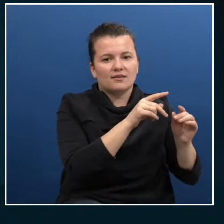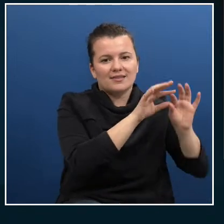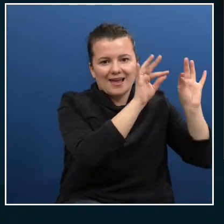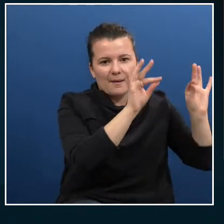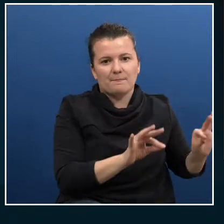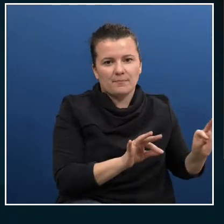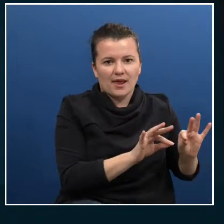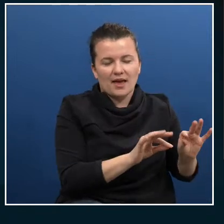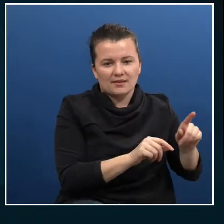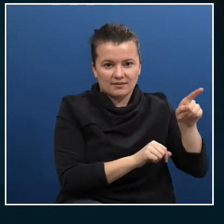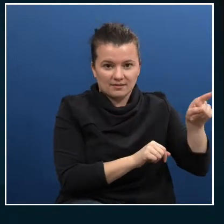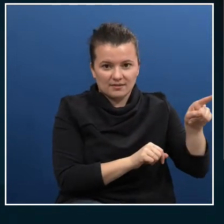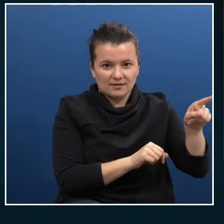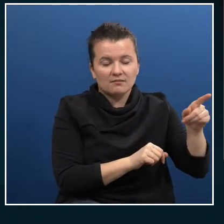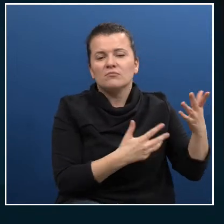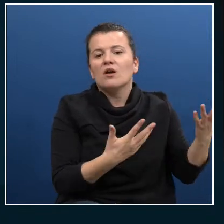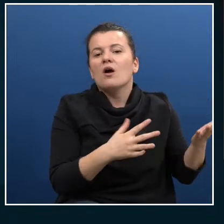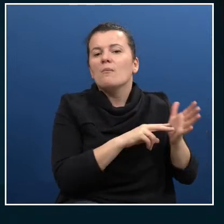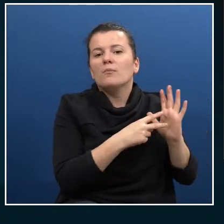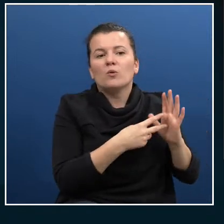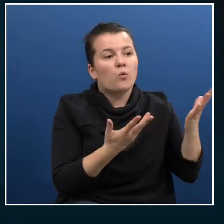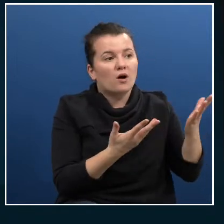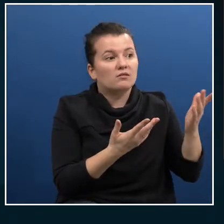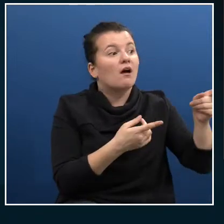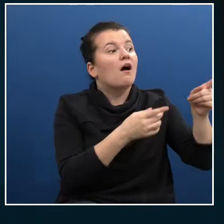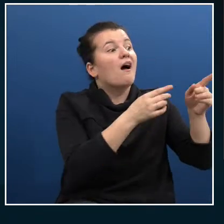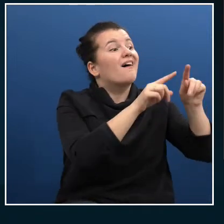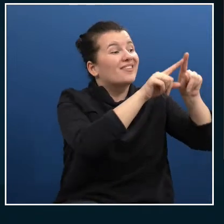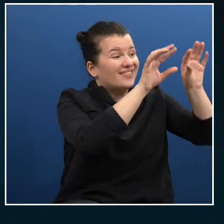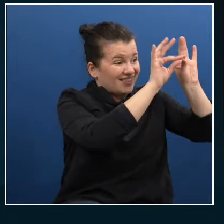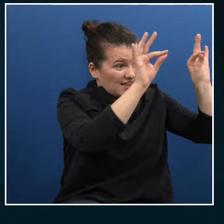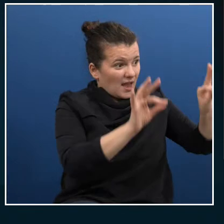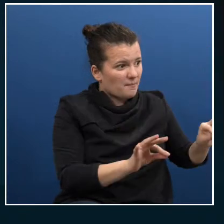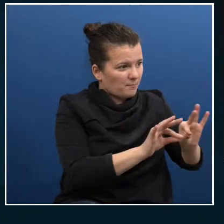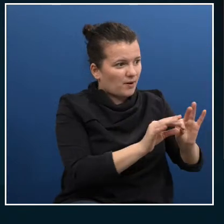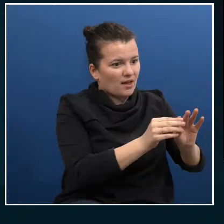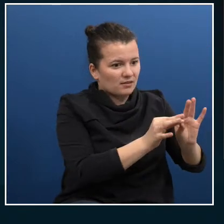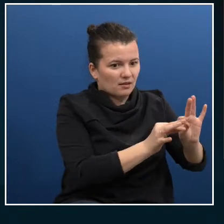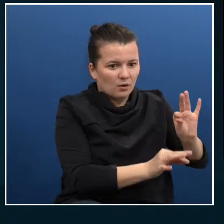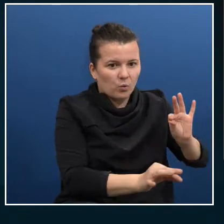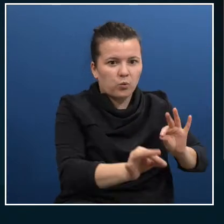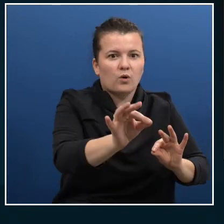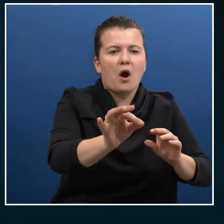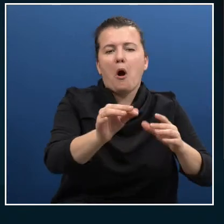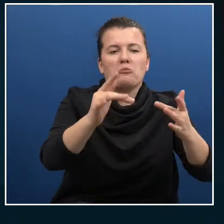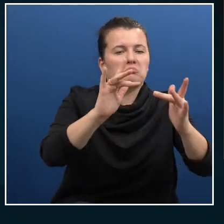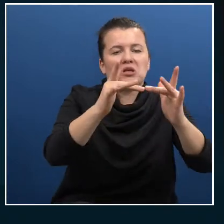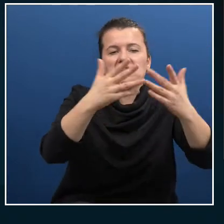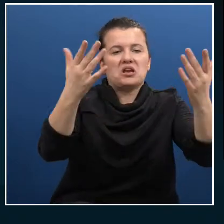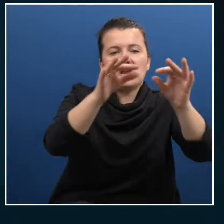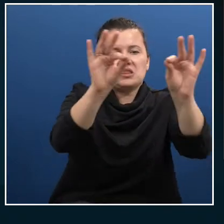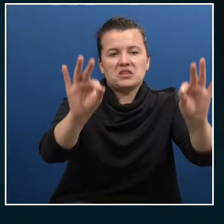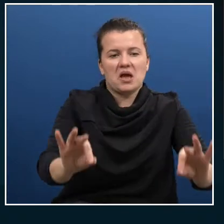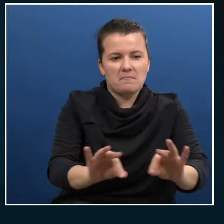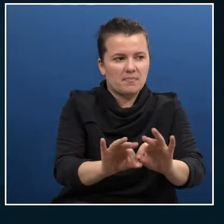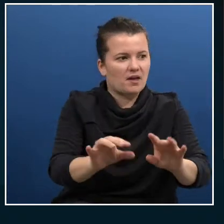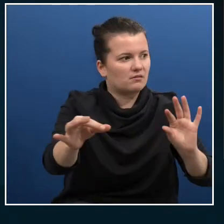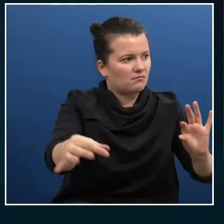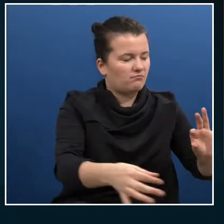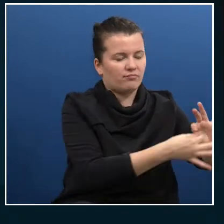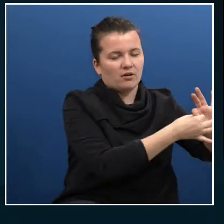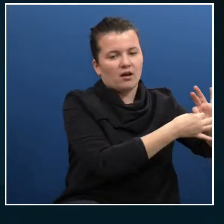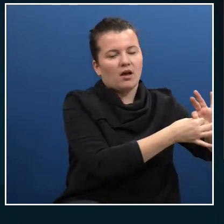basically sends you to another template that is out there somewhere on the internet. To be honest, this